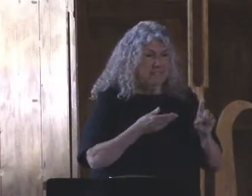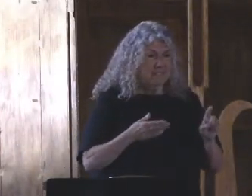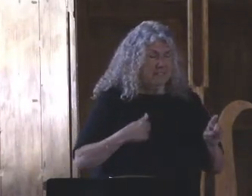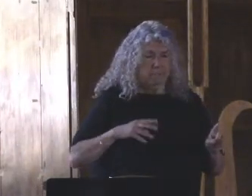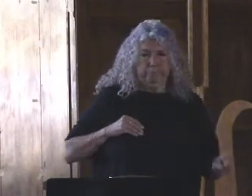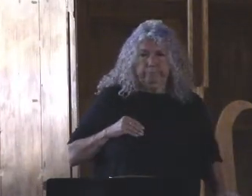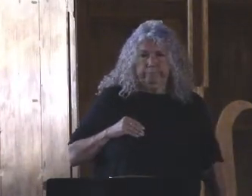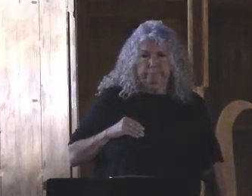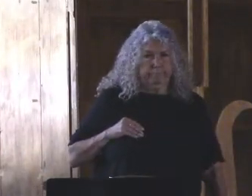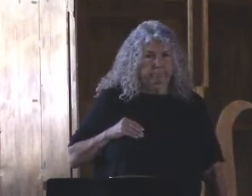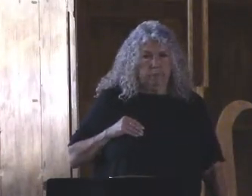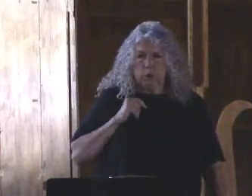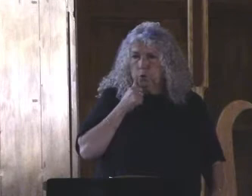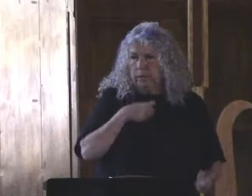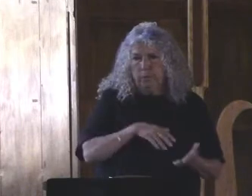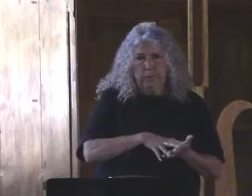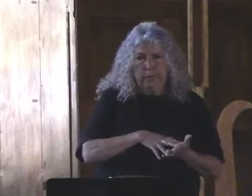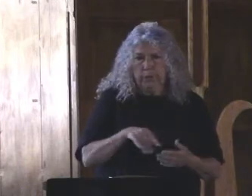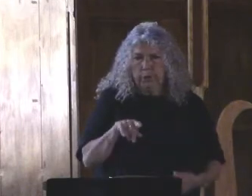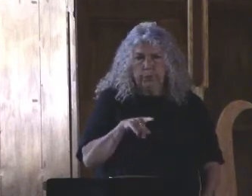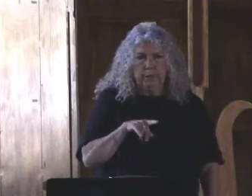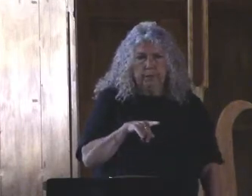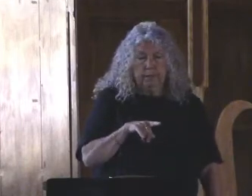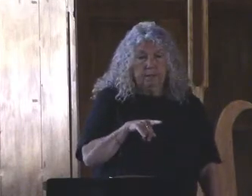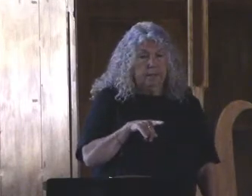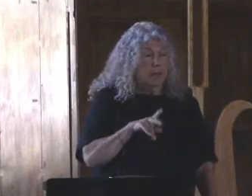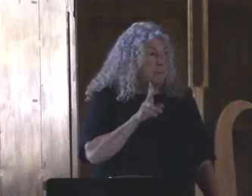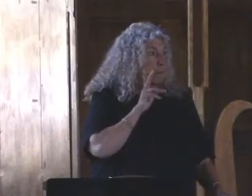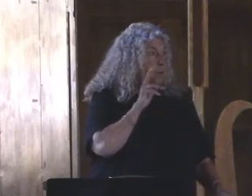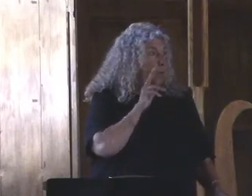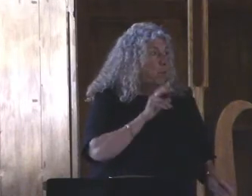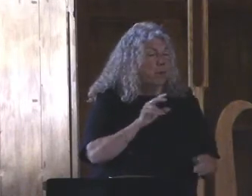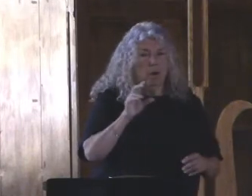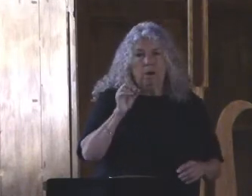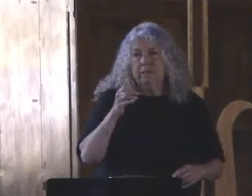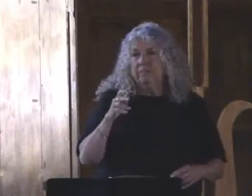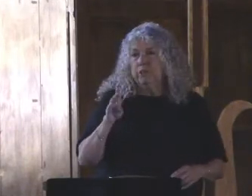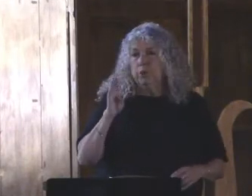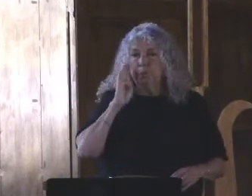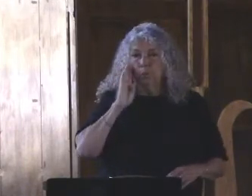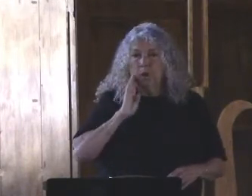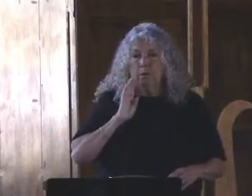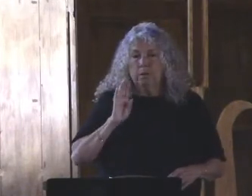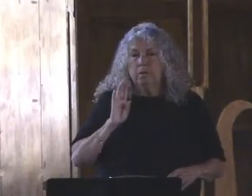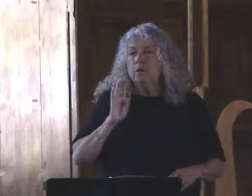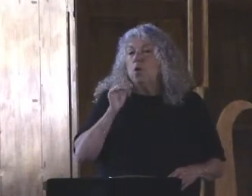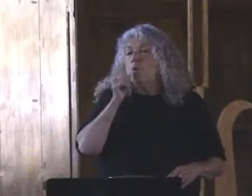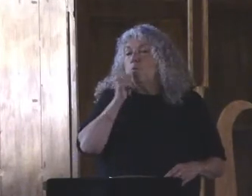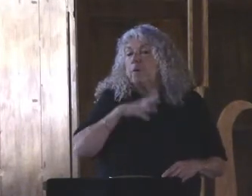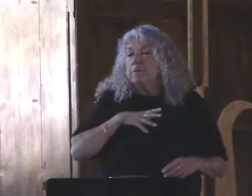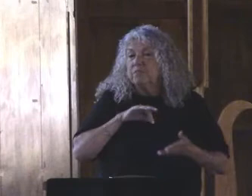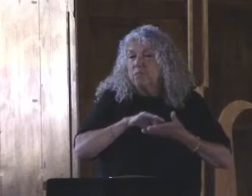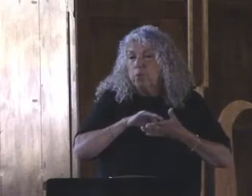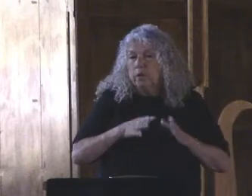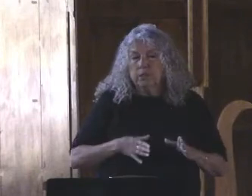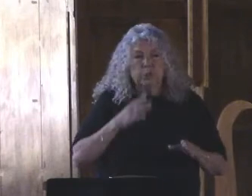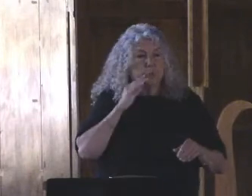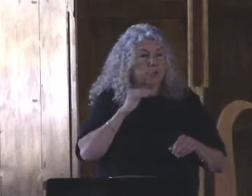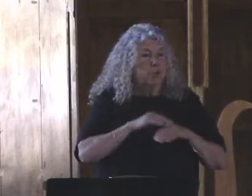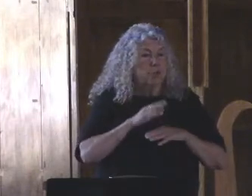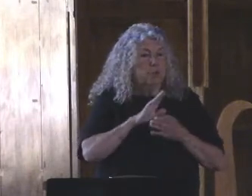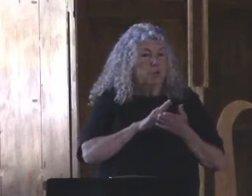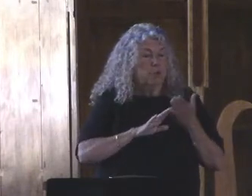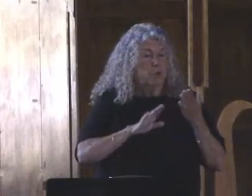it in. Don't let it weaken you. You might have heard of Olympia Brown. She was a suffragist. She was also ordained by